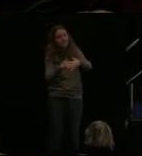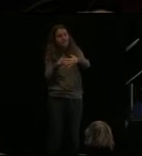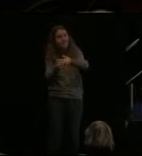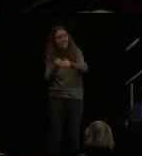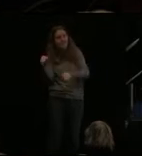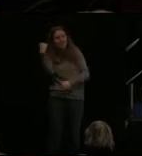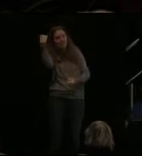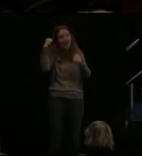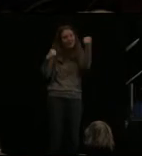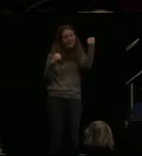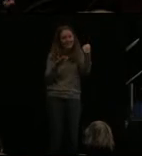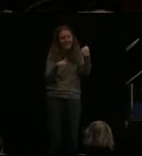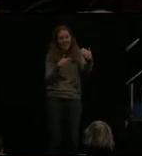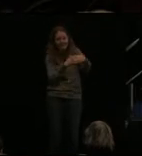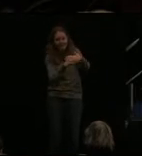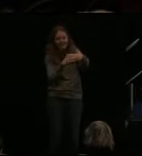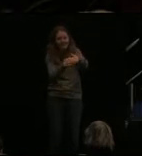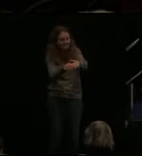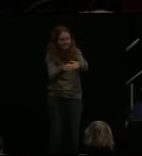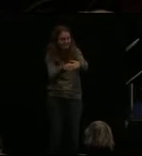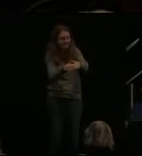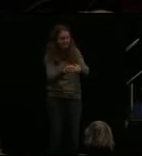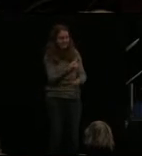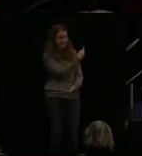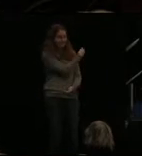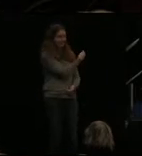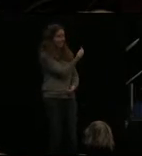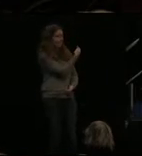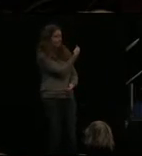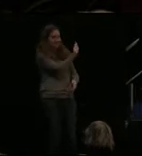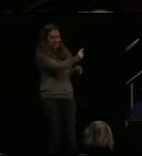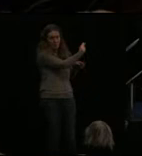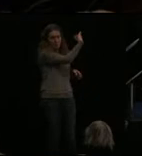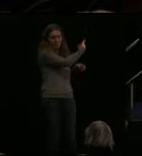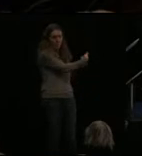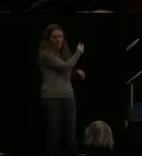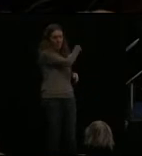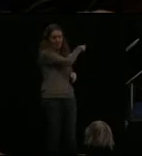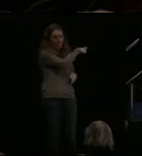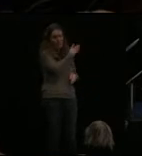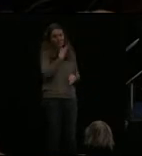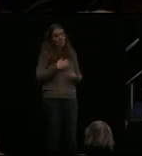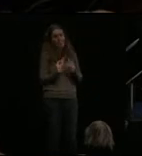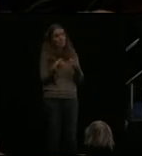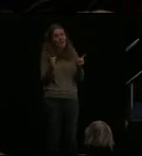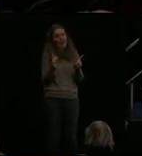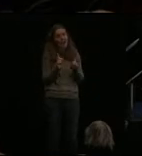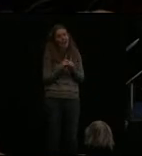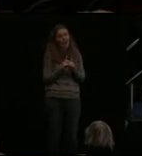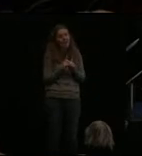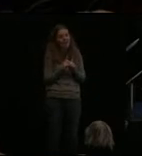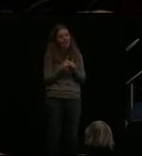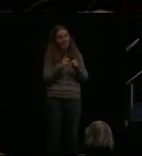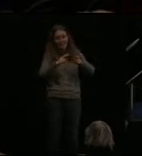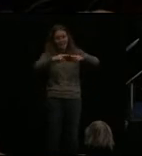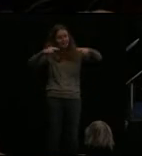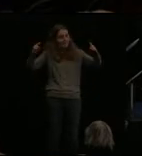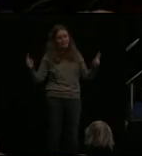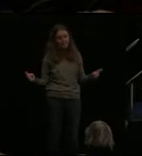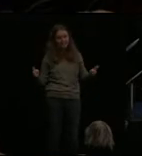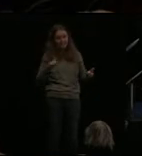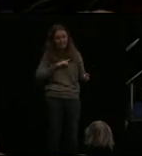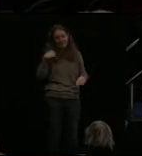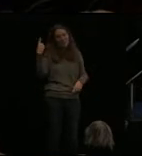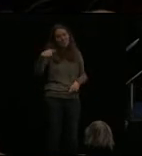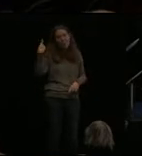land, just behind this door, this wall, people who do not want us to extend because we're too